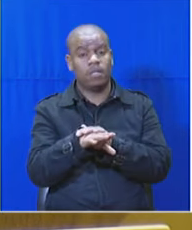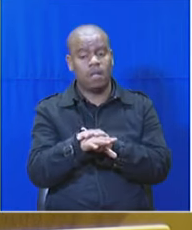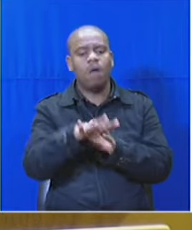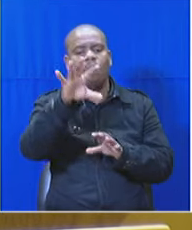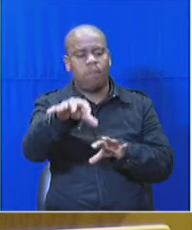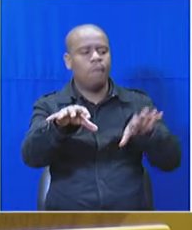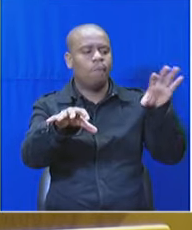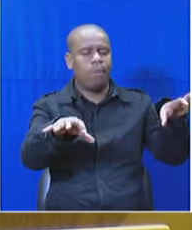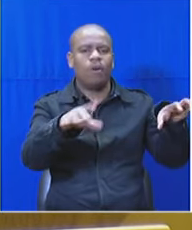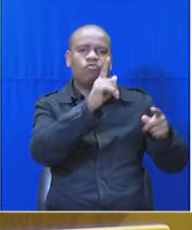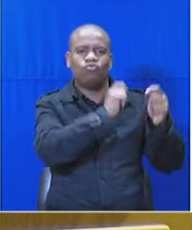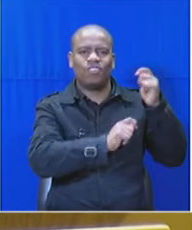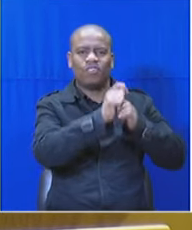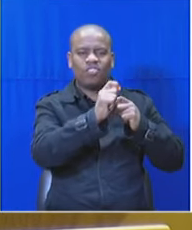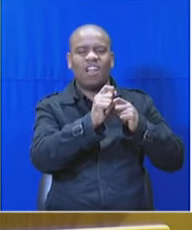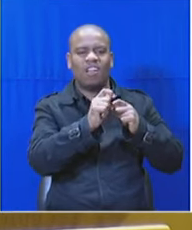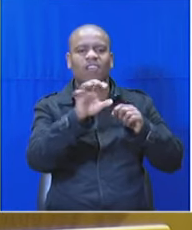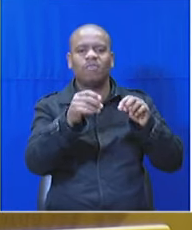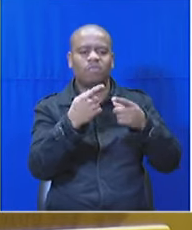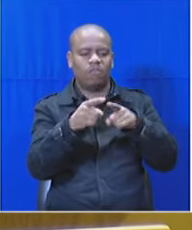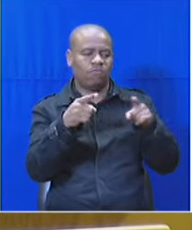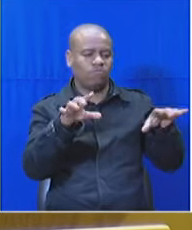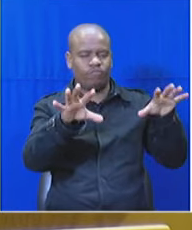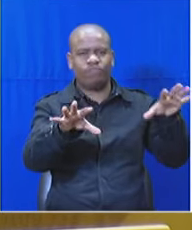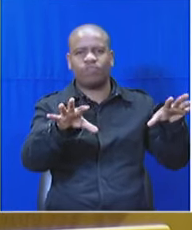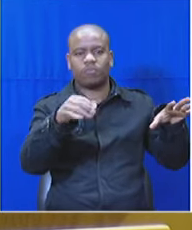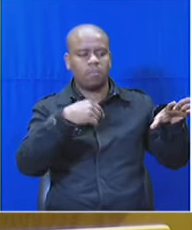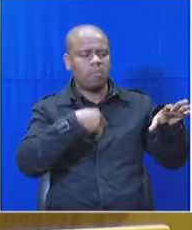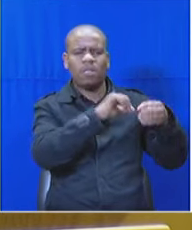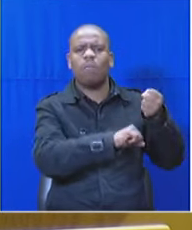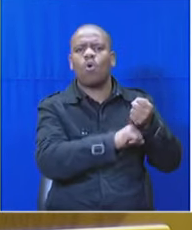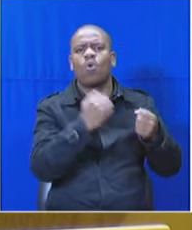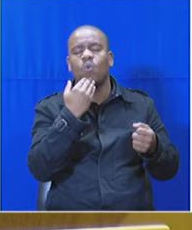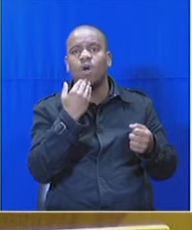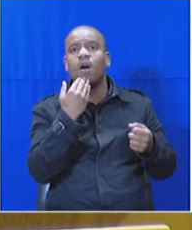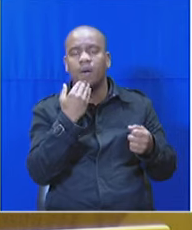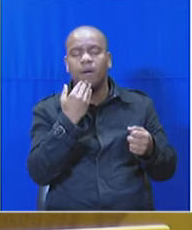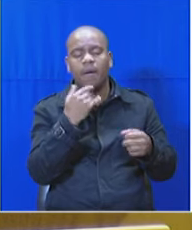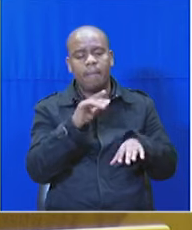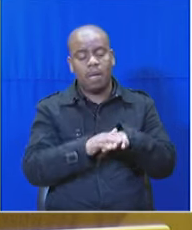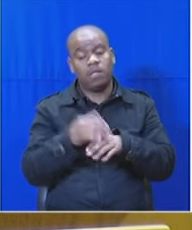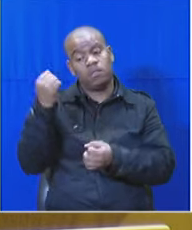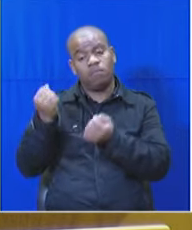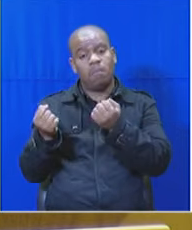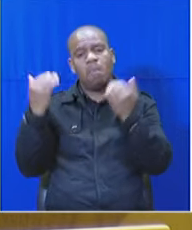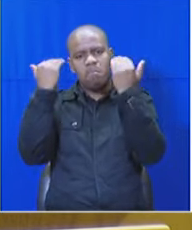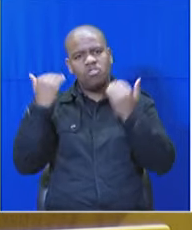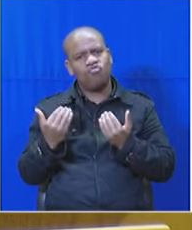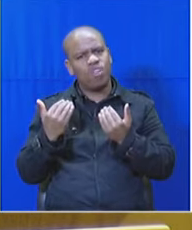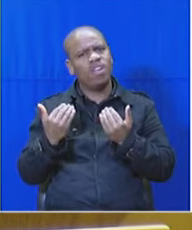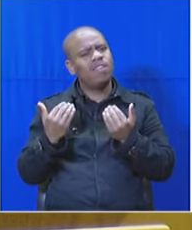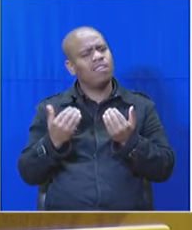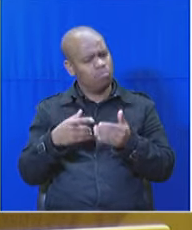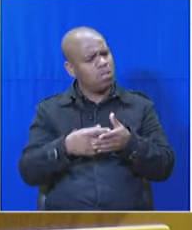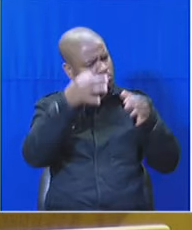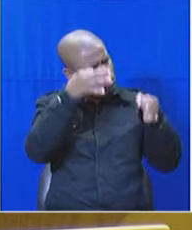to respect the chief in that area. And those kind of cases can be handled by magistrates. They don't even have to go to the high courts. I